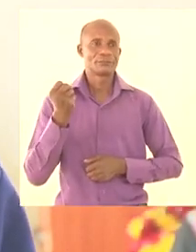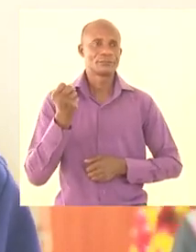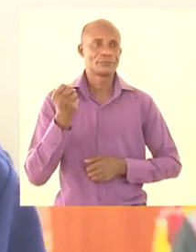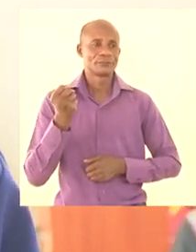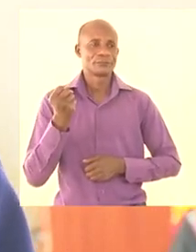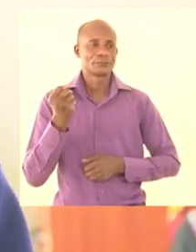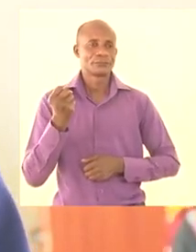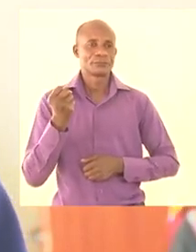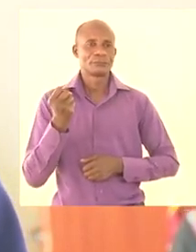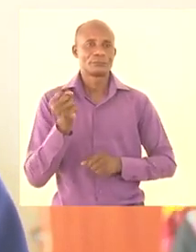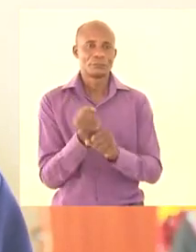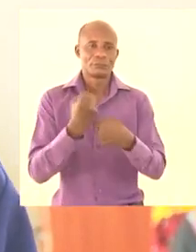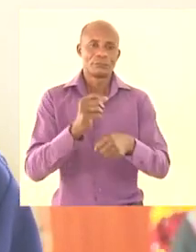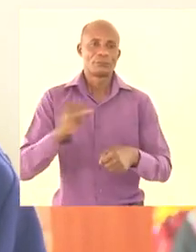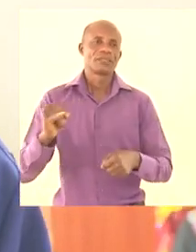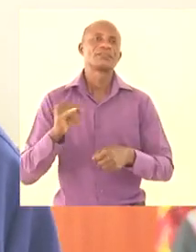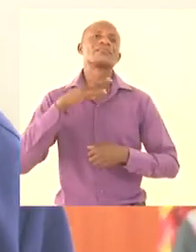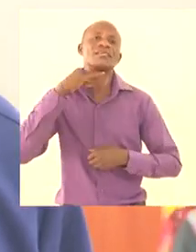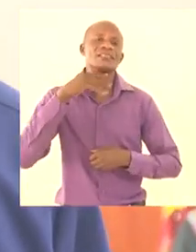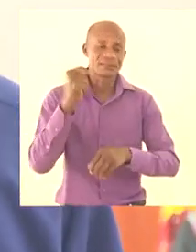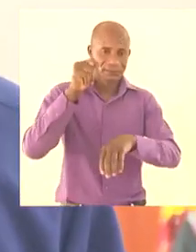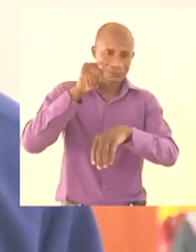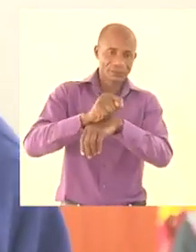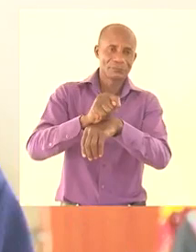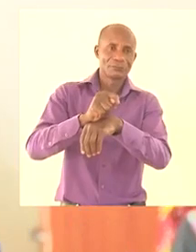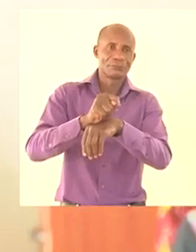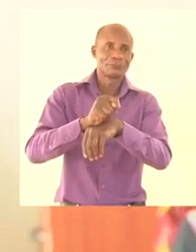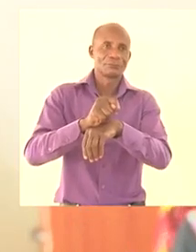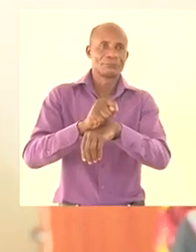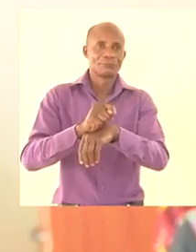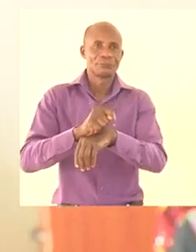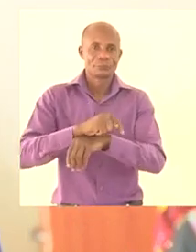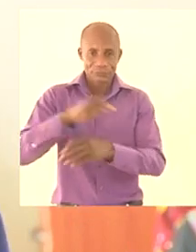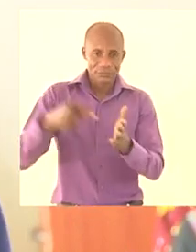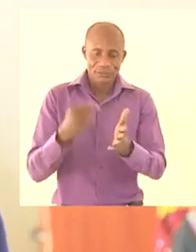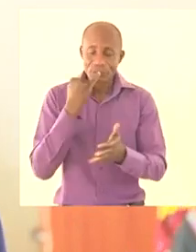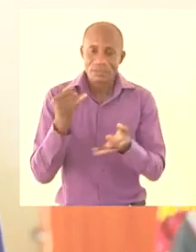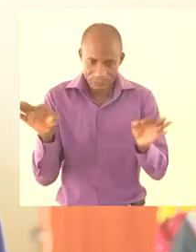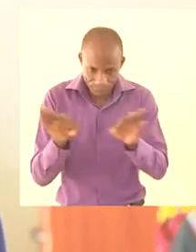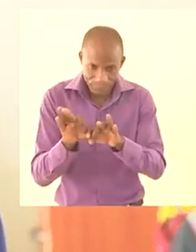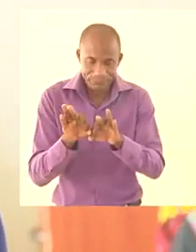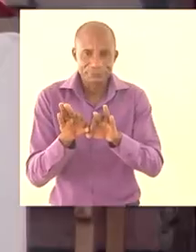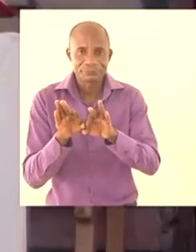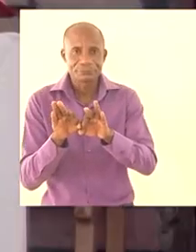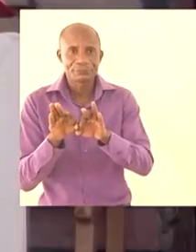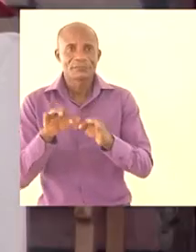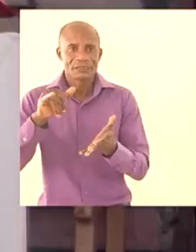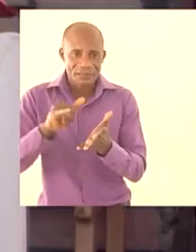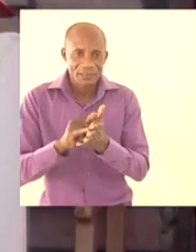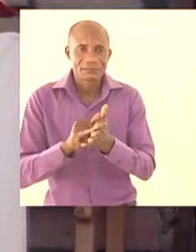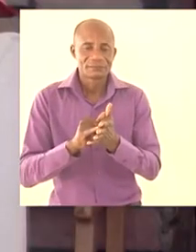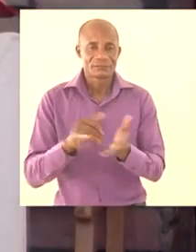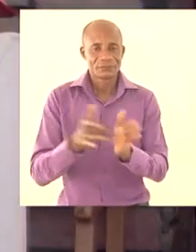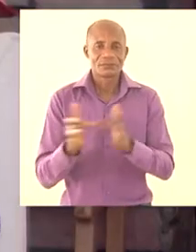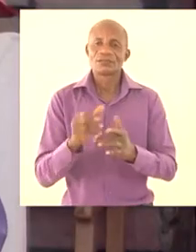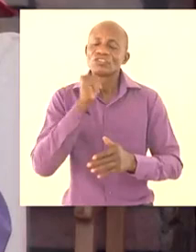profanity out of sacred place, out of a sacred place. So this is important. It is important to make that distinction that Jesus didn't